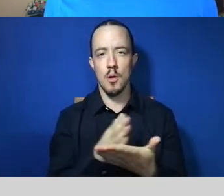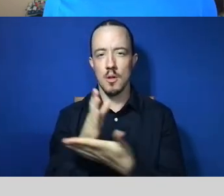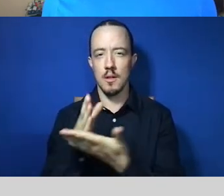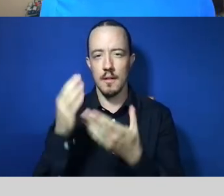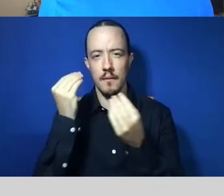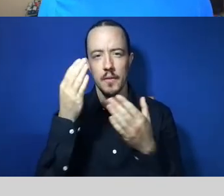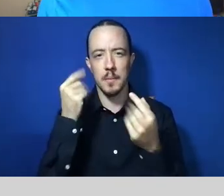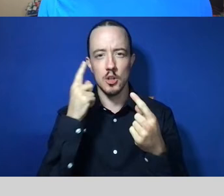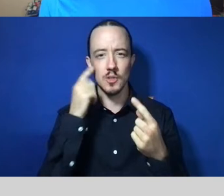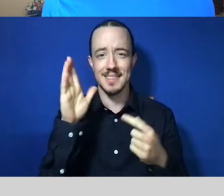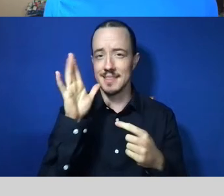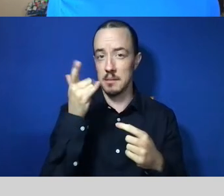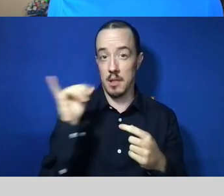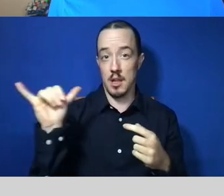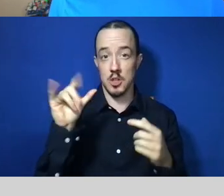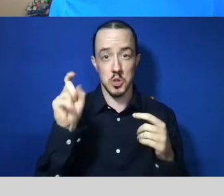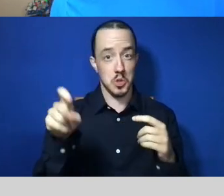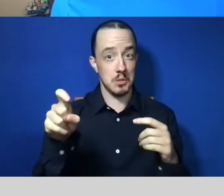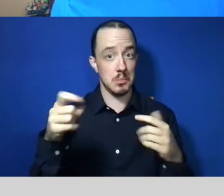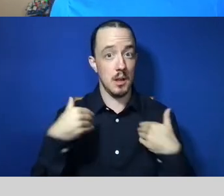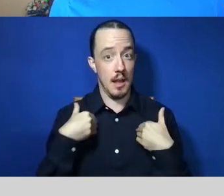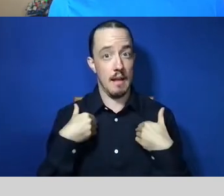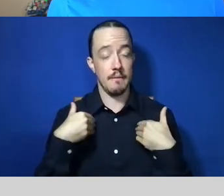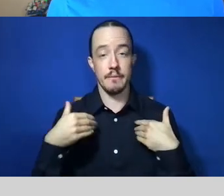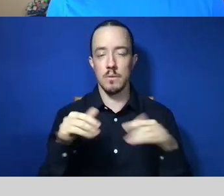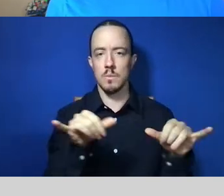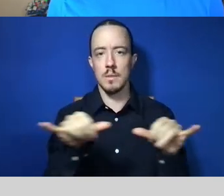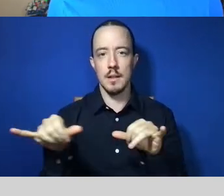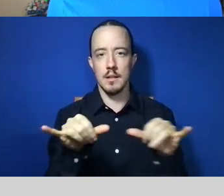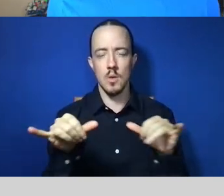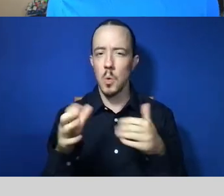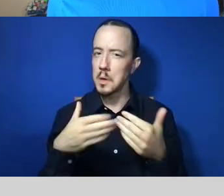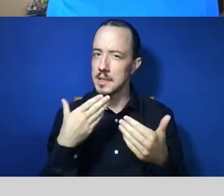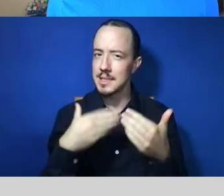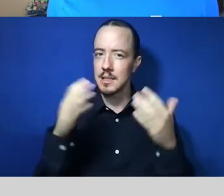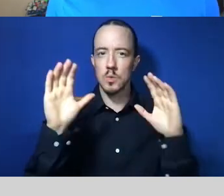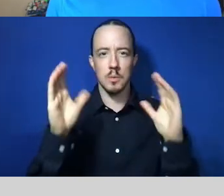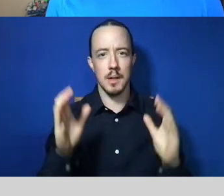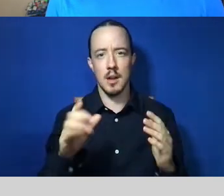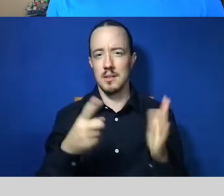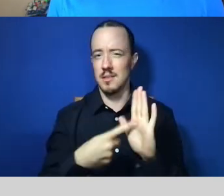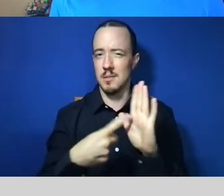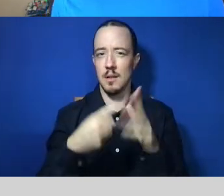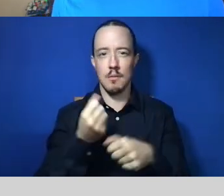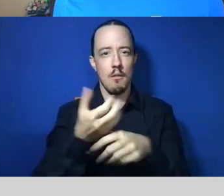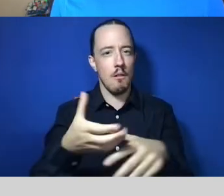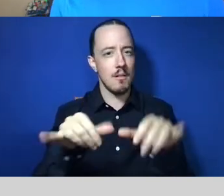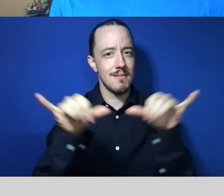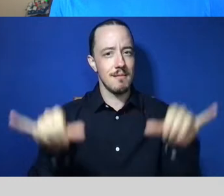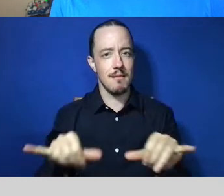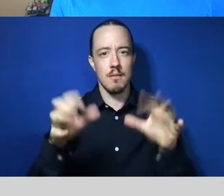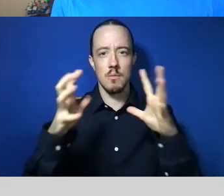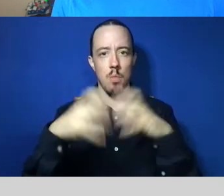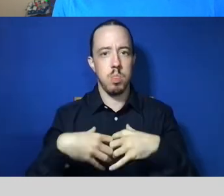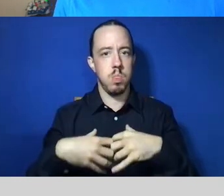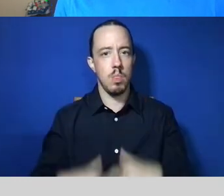compare two pieces of information that seem like they should be really easy to compare.